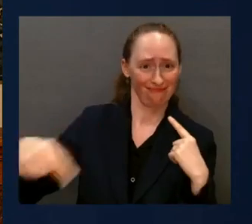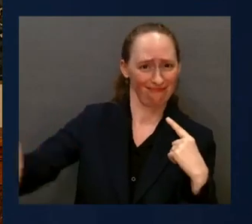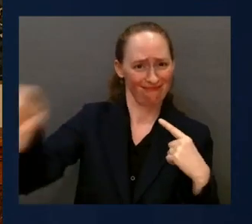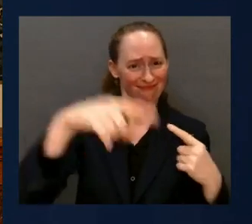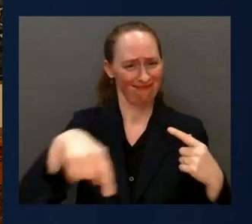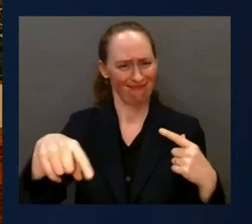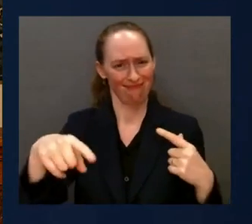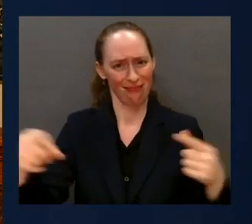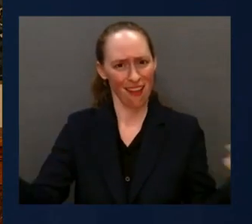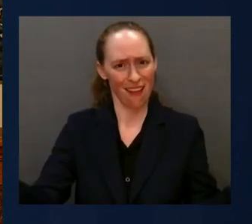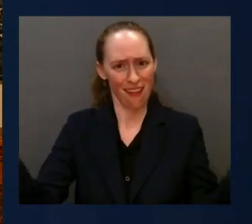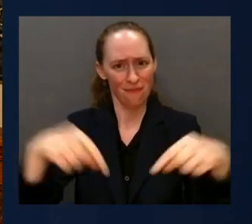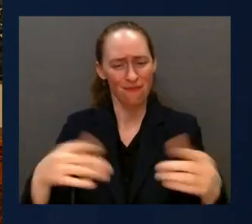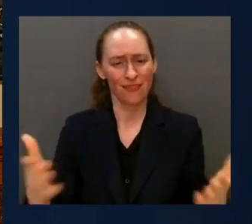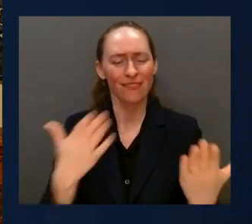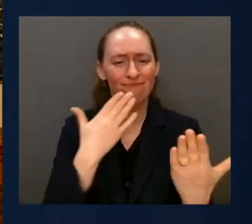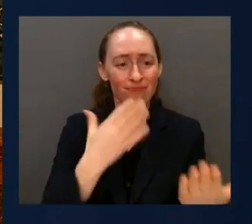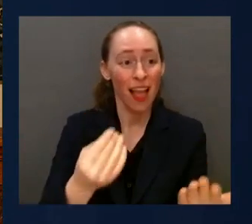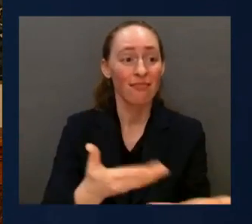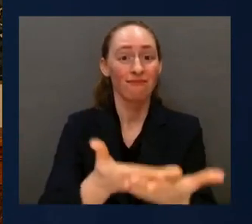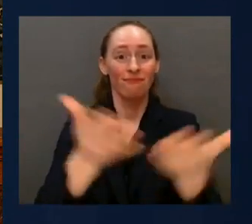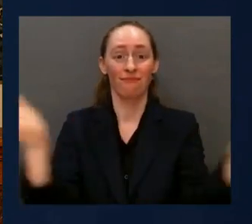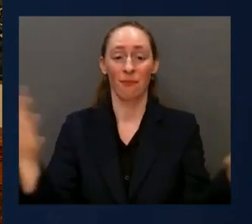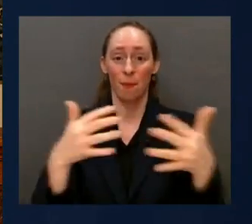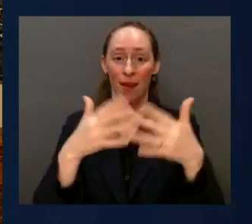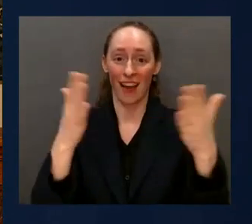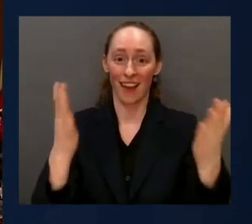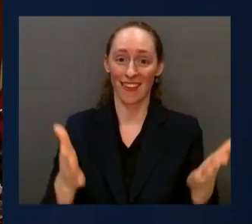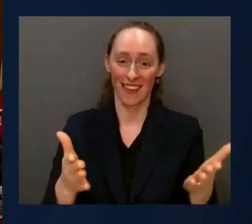Congress and the new Speaker of the House, Kevin McCarthy.